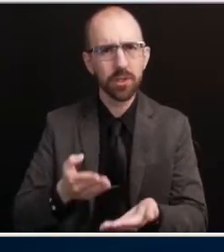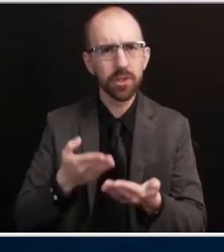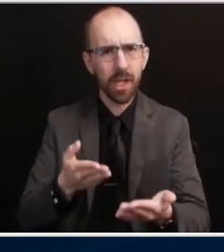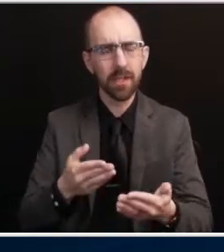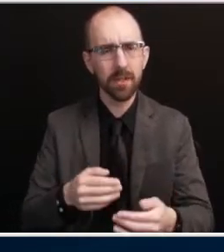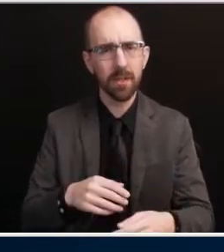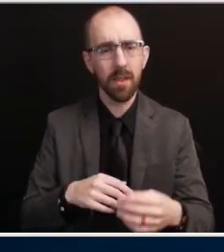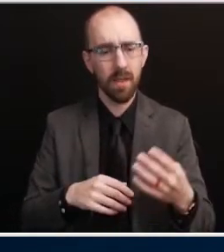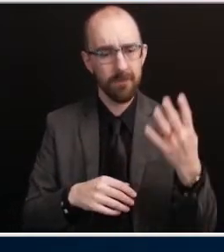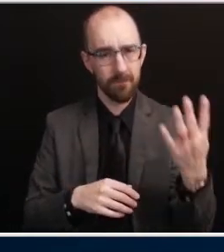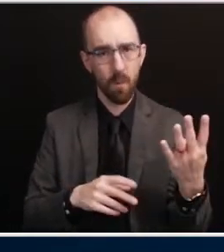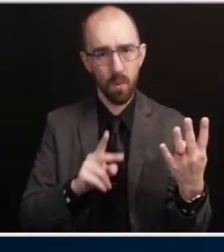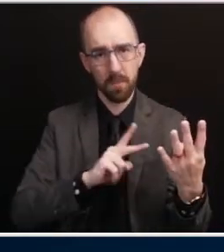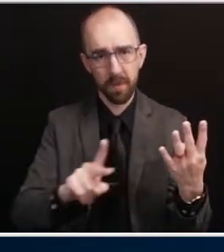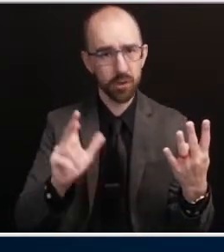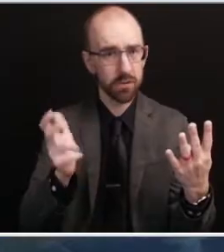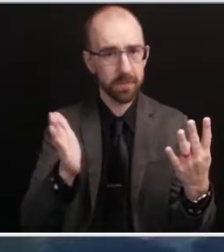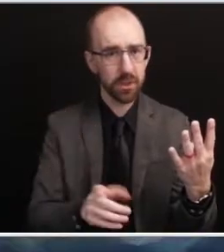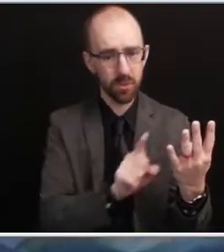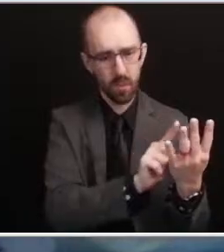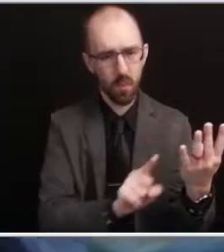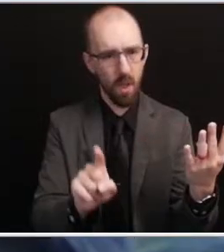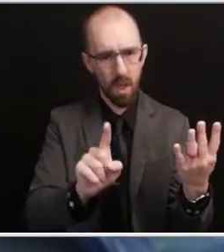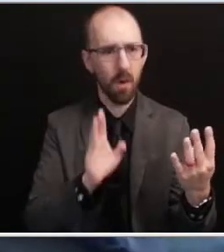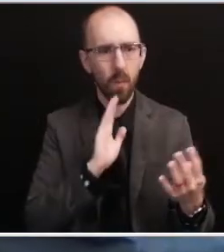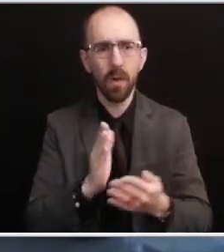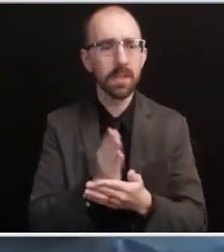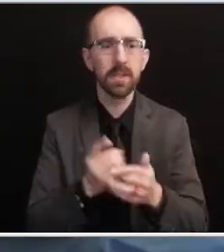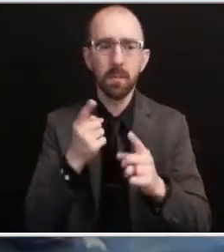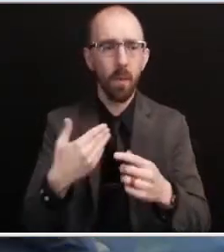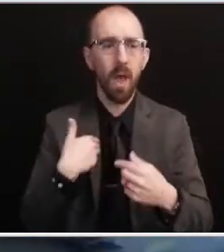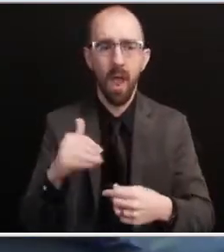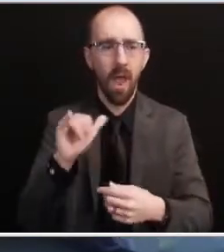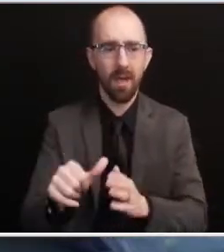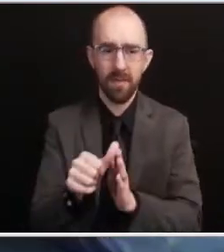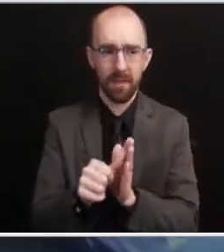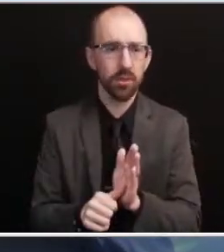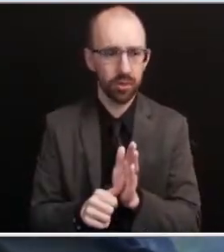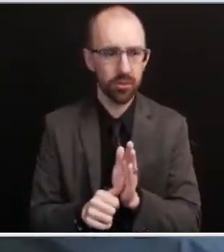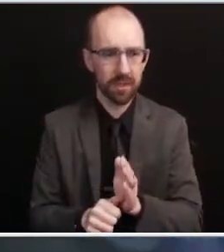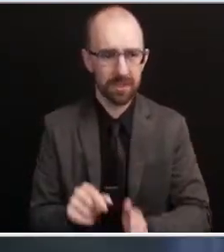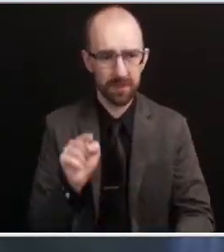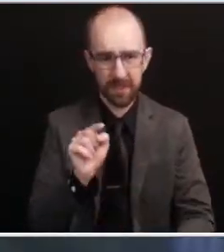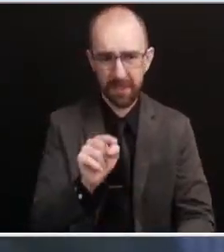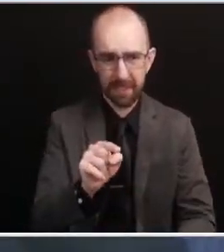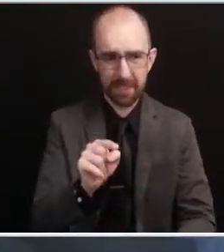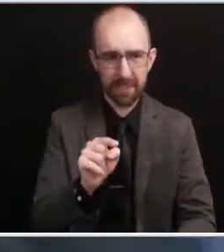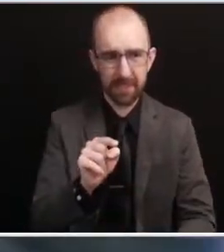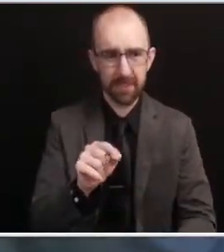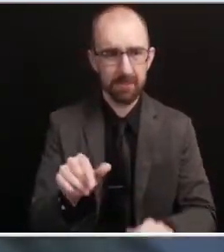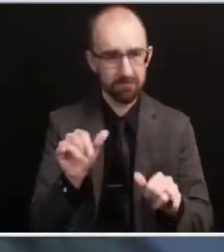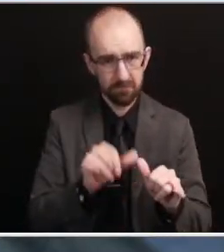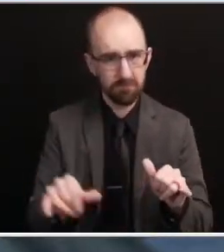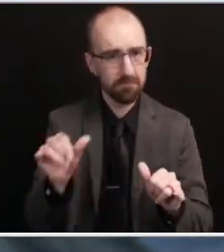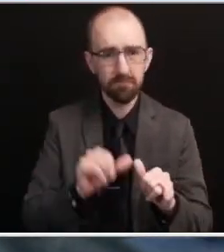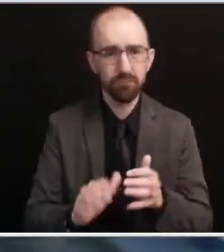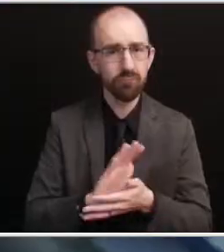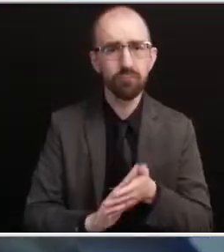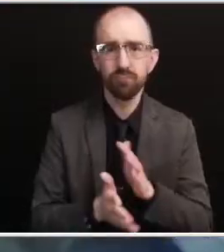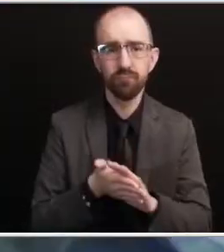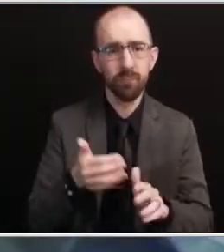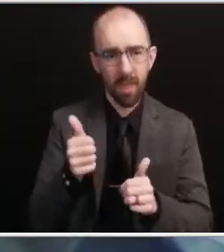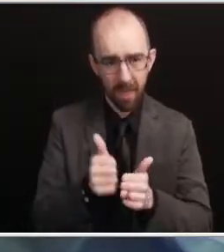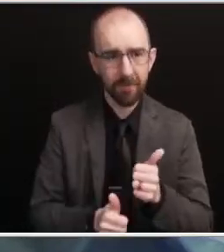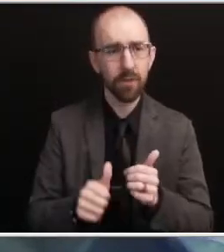4 professional pitchers will at some point have this surgery. Is this rinse and repeat? Does every surgeon do the surgery the same